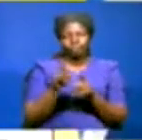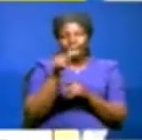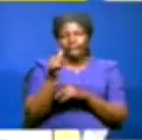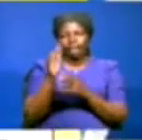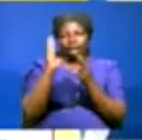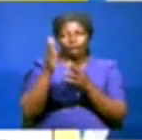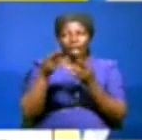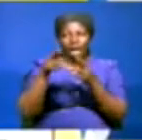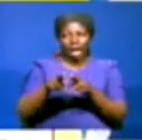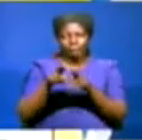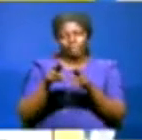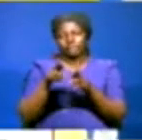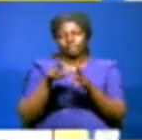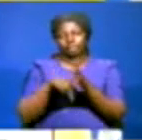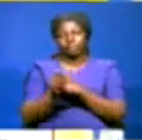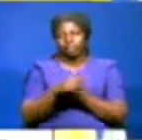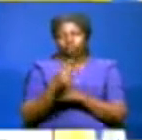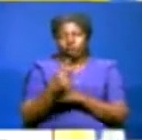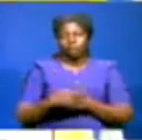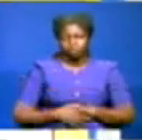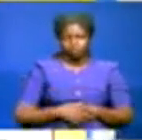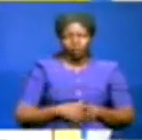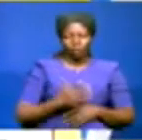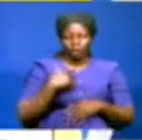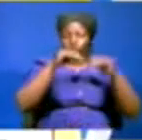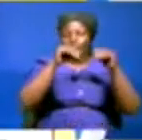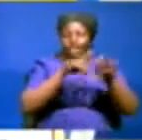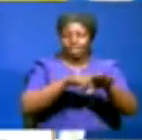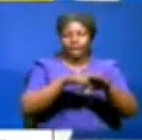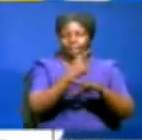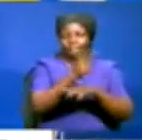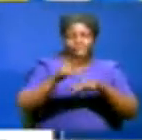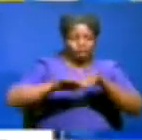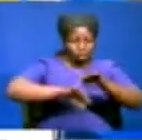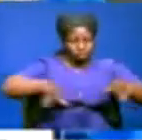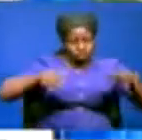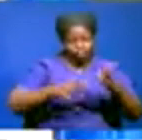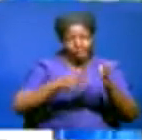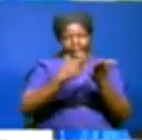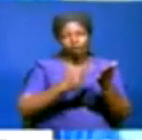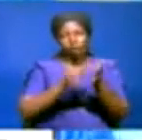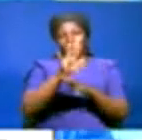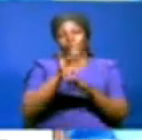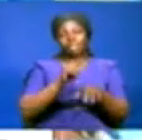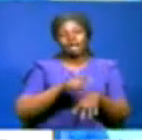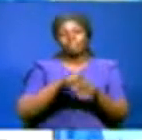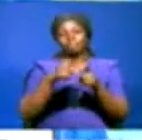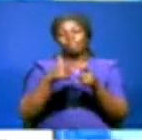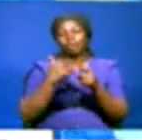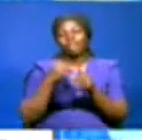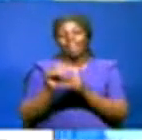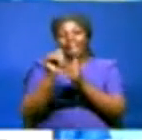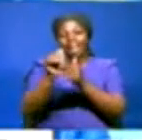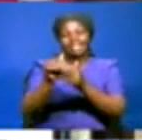time. We have the qualifying times and each swimmer records their time. We have a cut line or the guideline time that is used